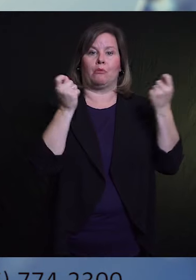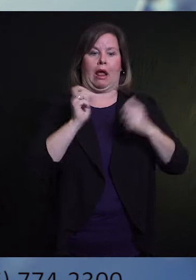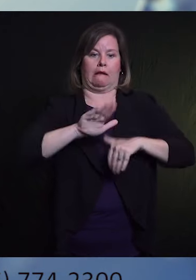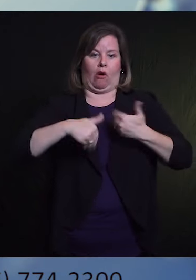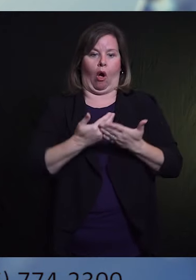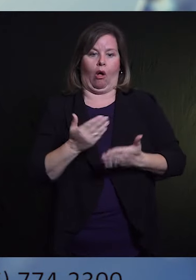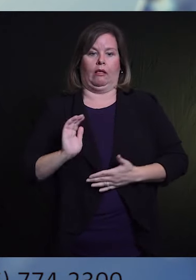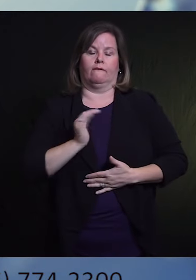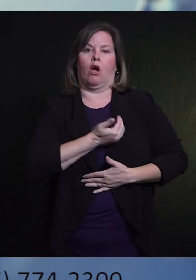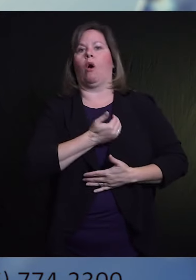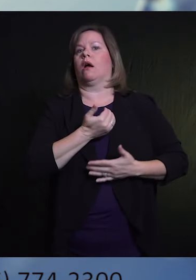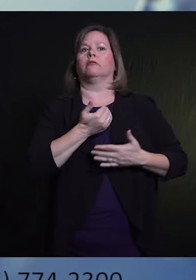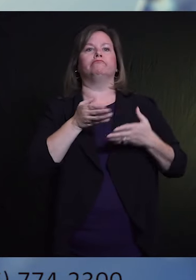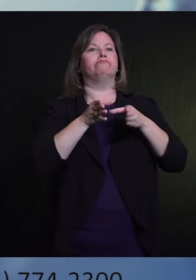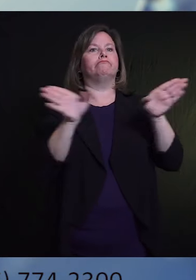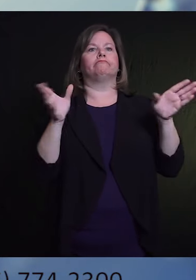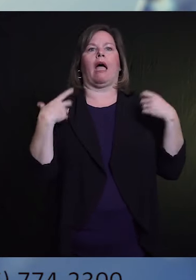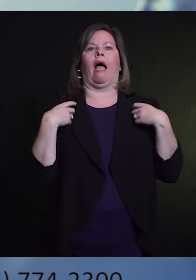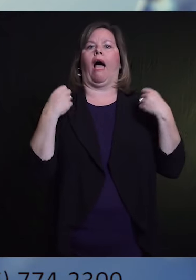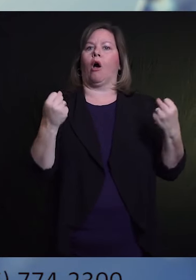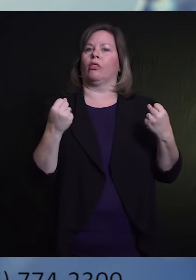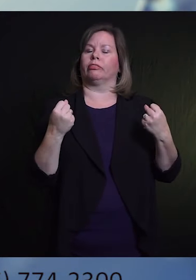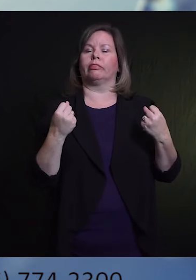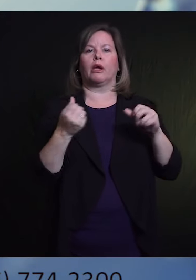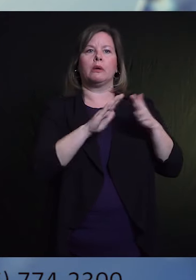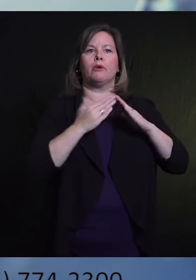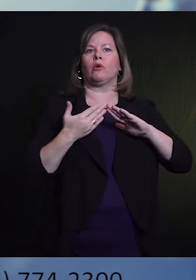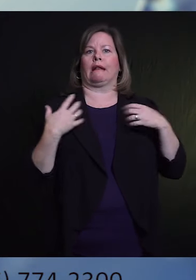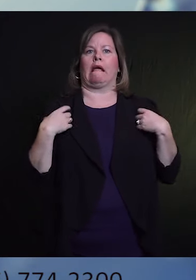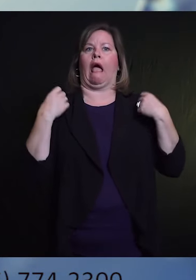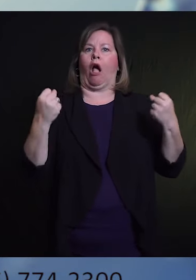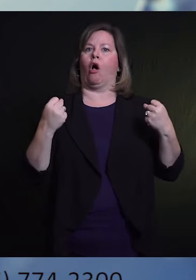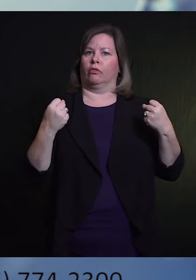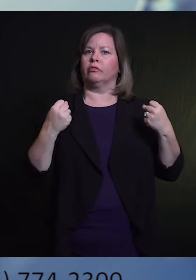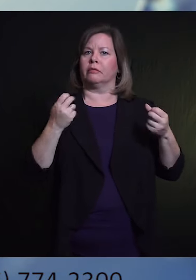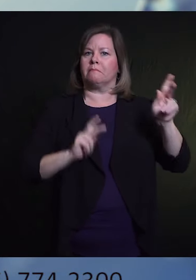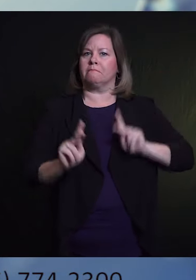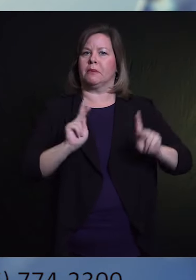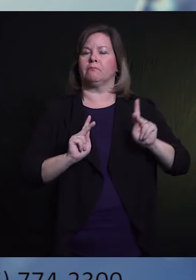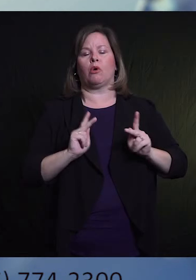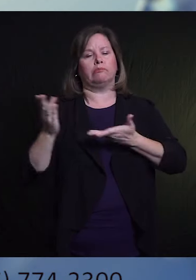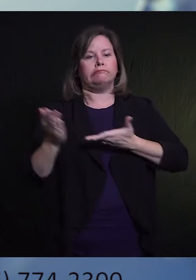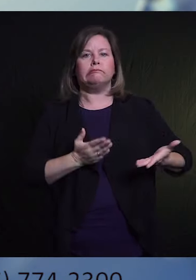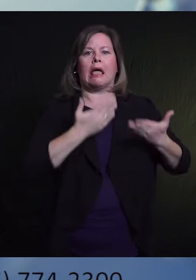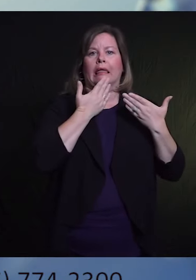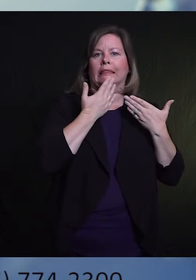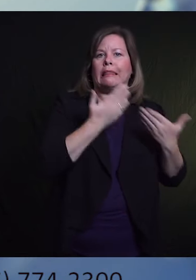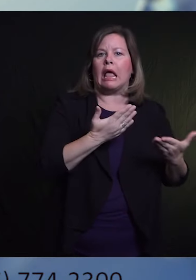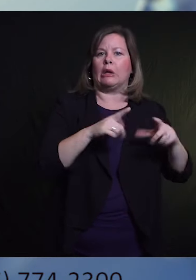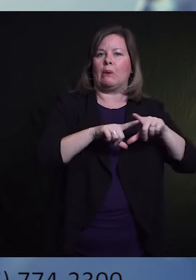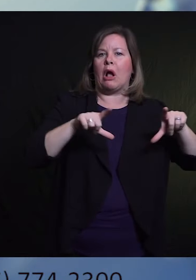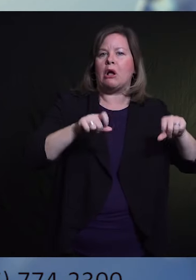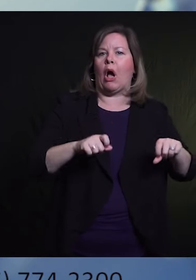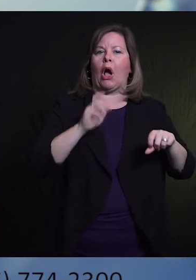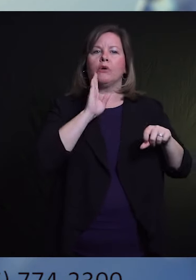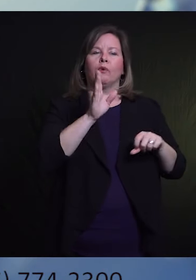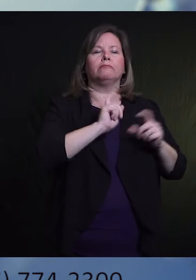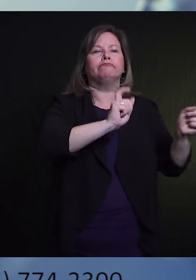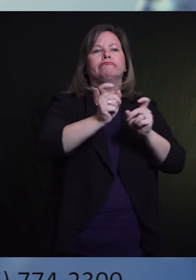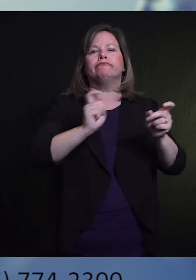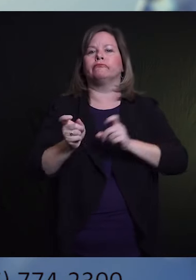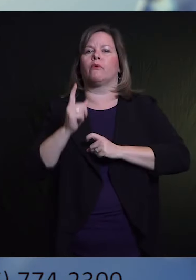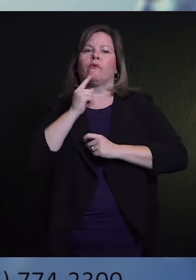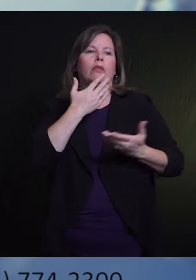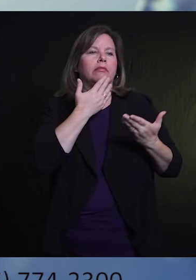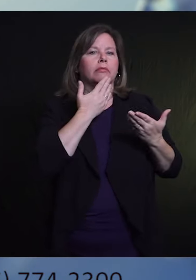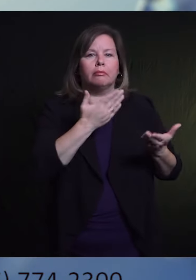health heroes, and bring a thank you card with you. They're going to be sharing those thank you cards with staff at our local hospitals